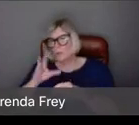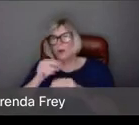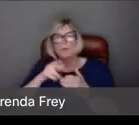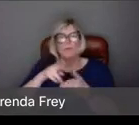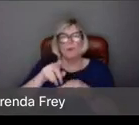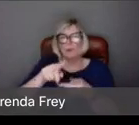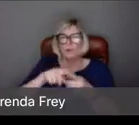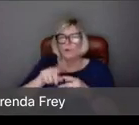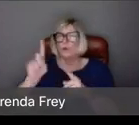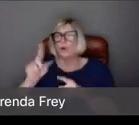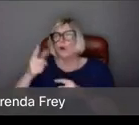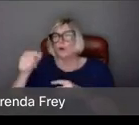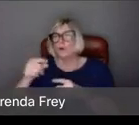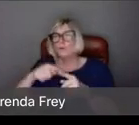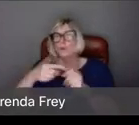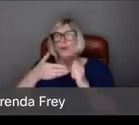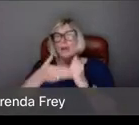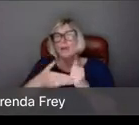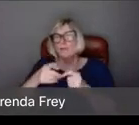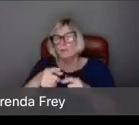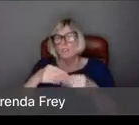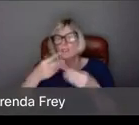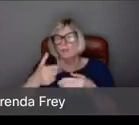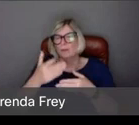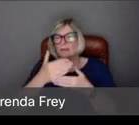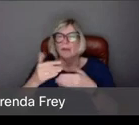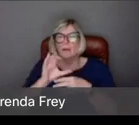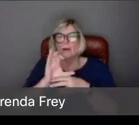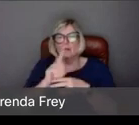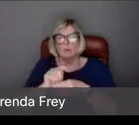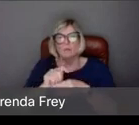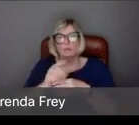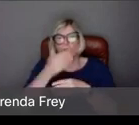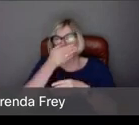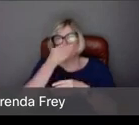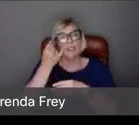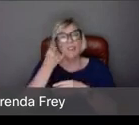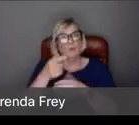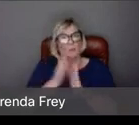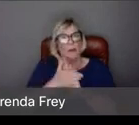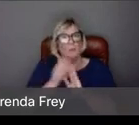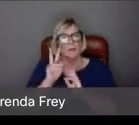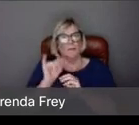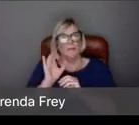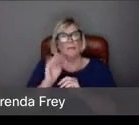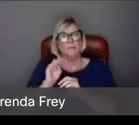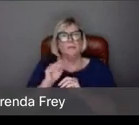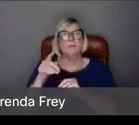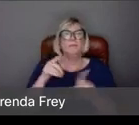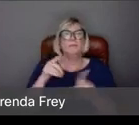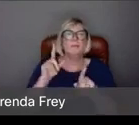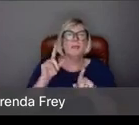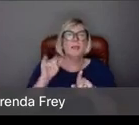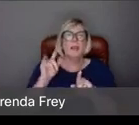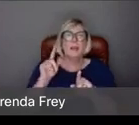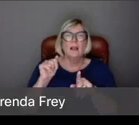to help you in that regard as to giving you some consultation if you are a victim. And Lila, would you mind putting your